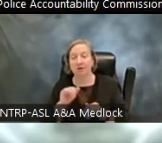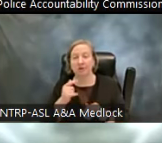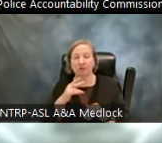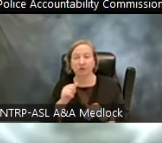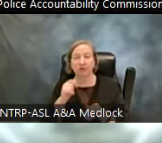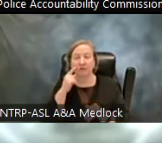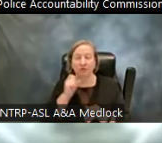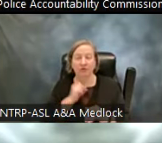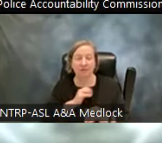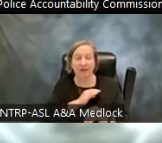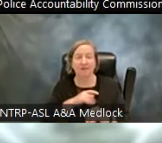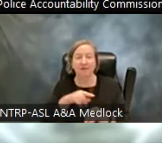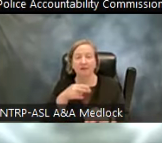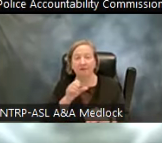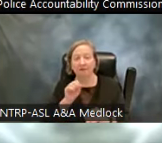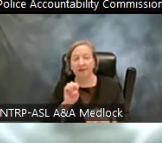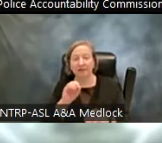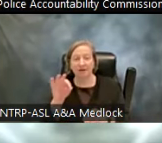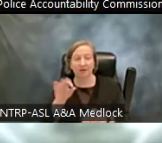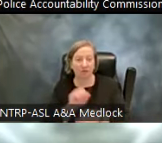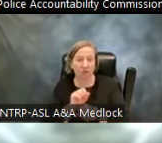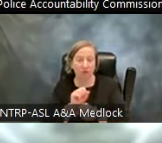the phases of work transition task.